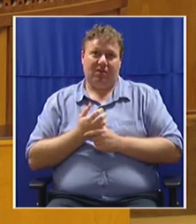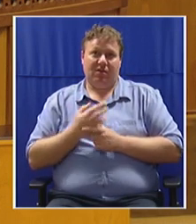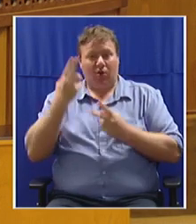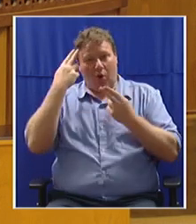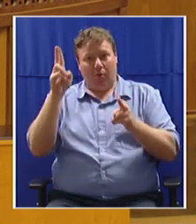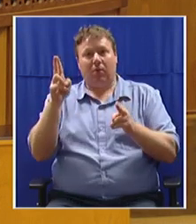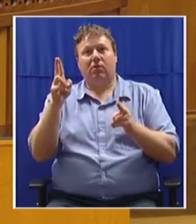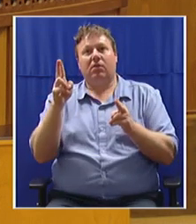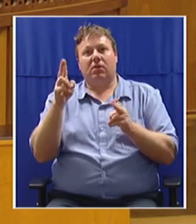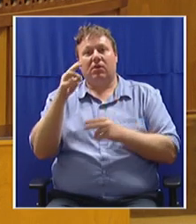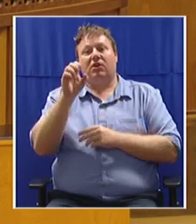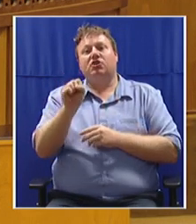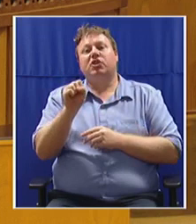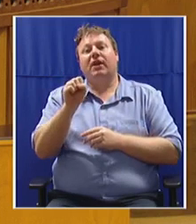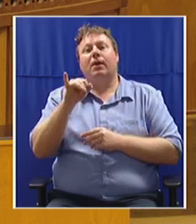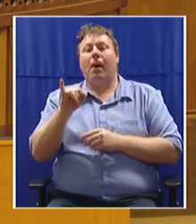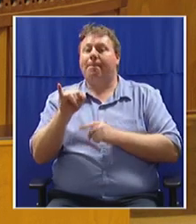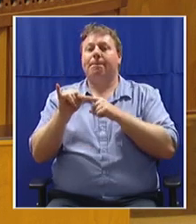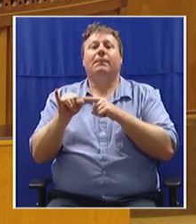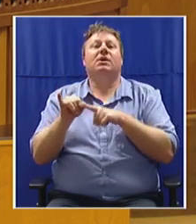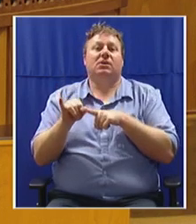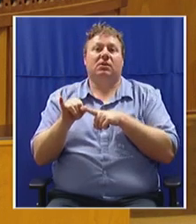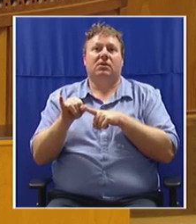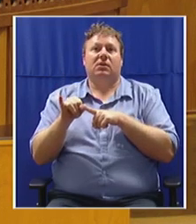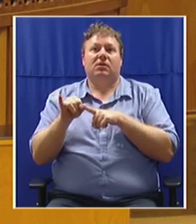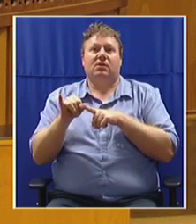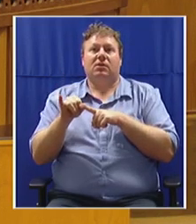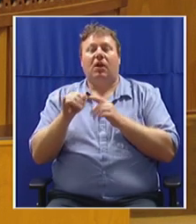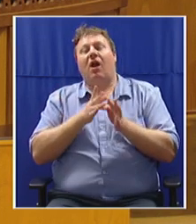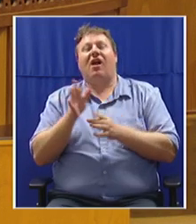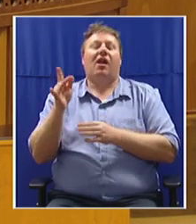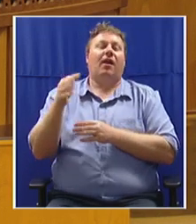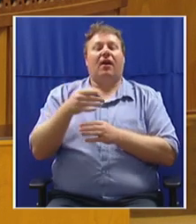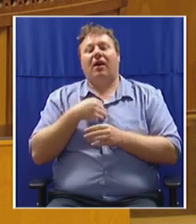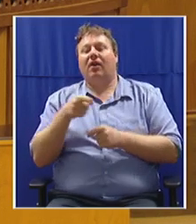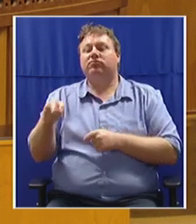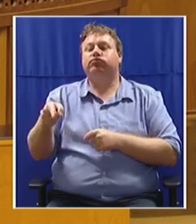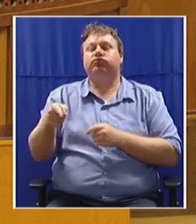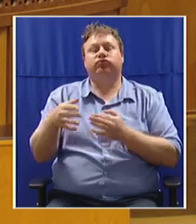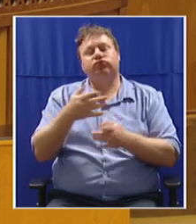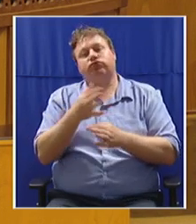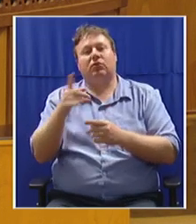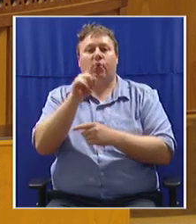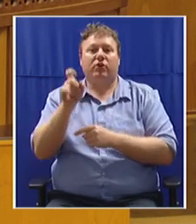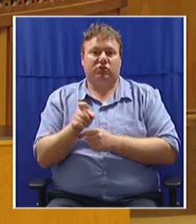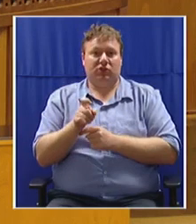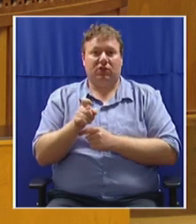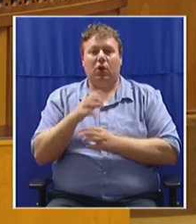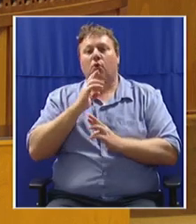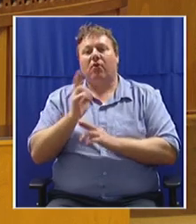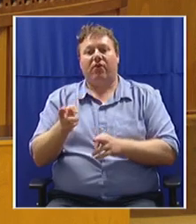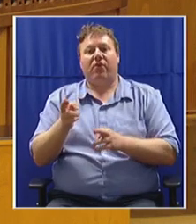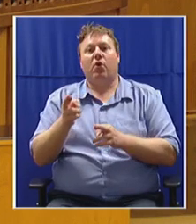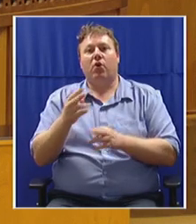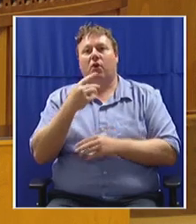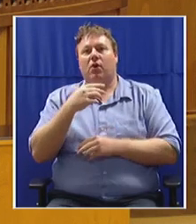Honorable Sheikh Imam went in a very roundabout way to pose this question and referred to members who were in